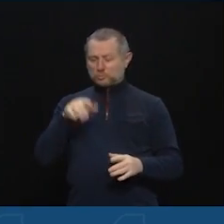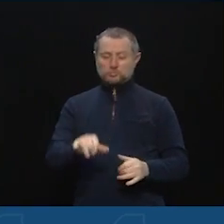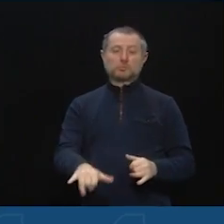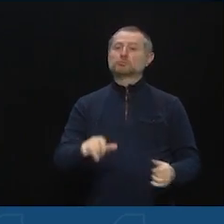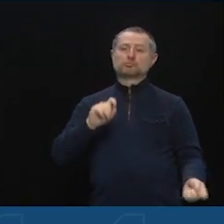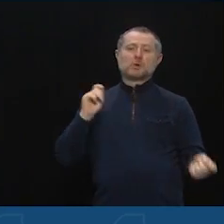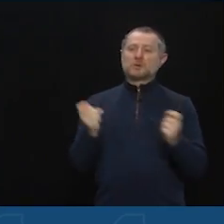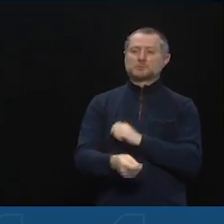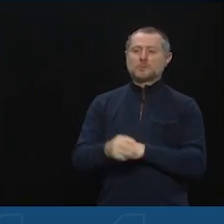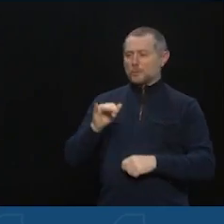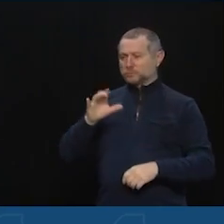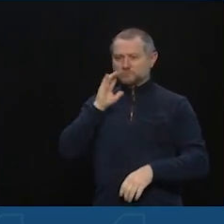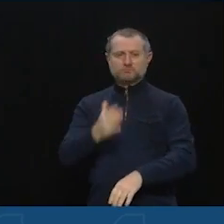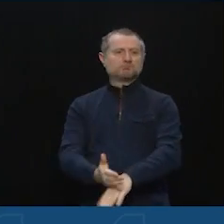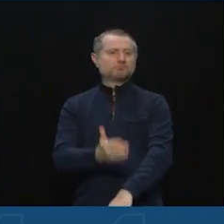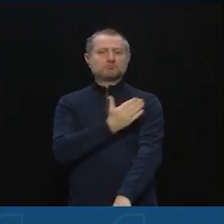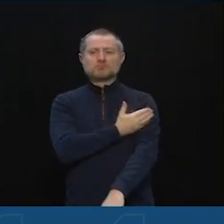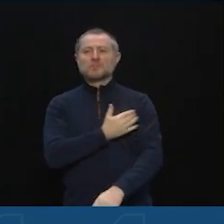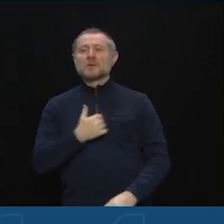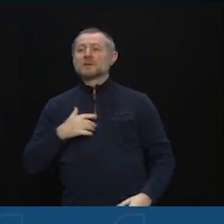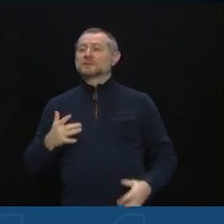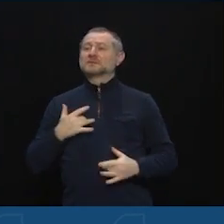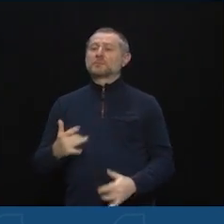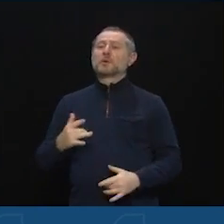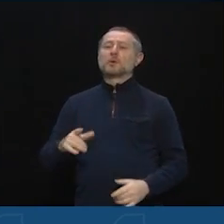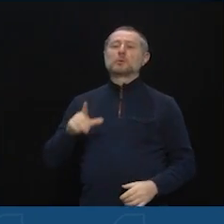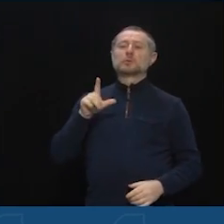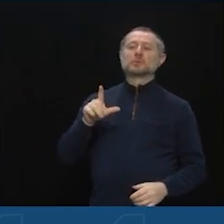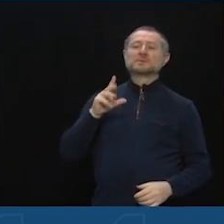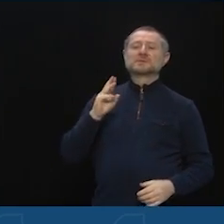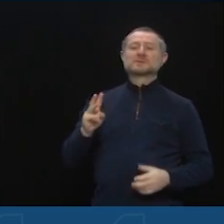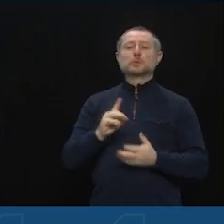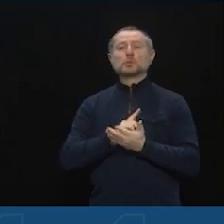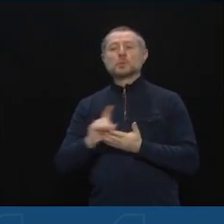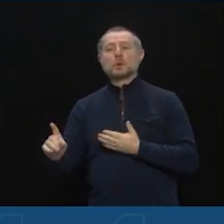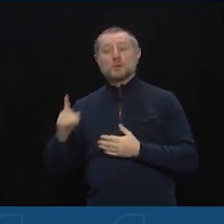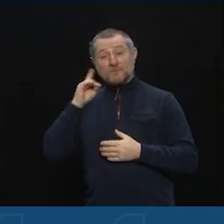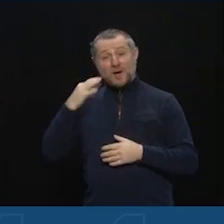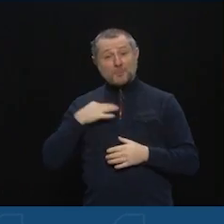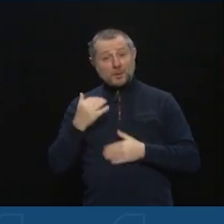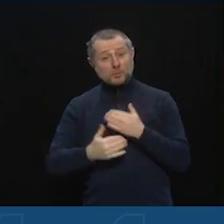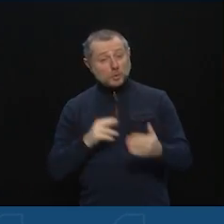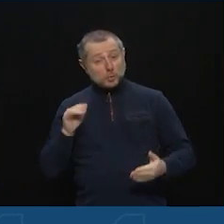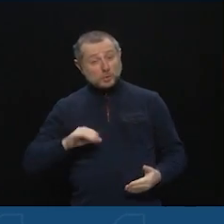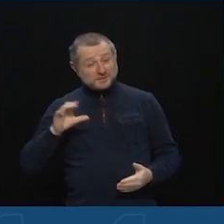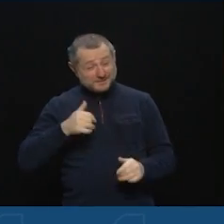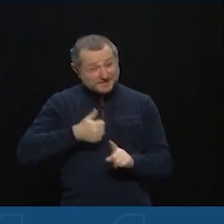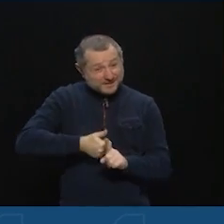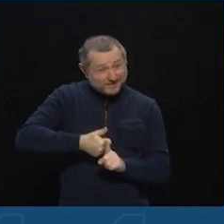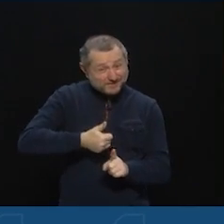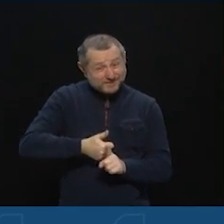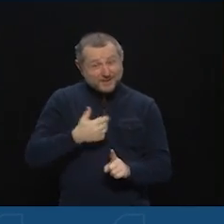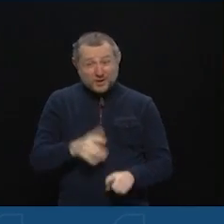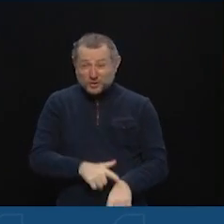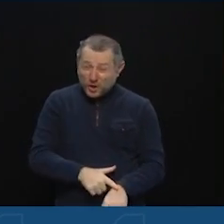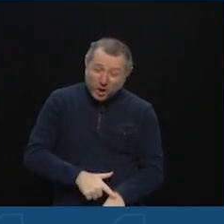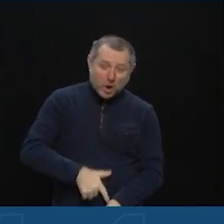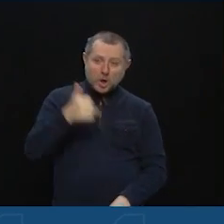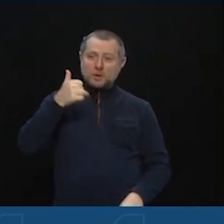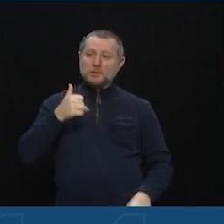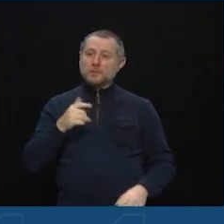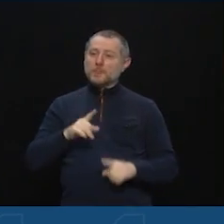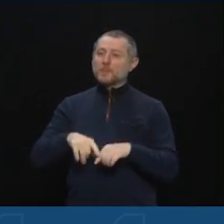City. Typically, it takes about 26 weeks, as you heard, to get an application in New York City, and it can be longer than that, depending on issues in